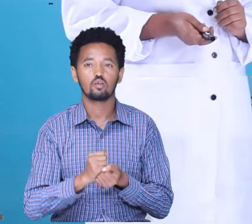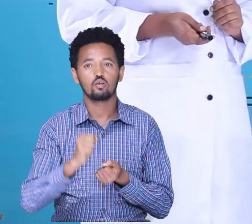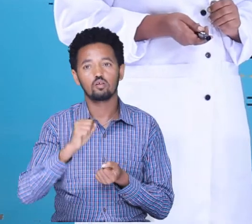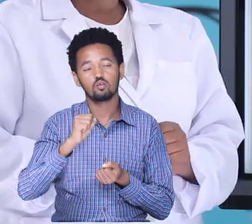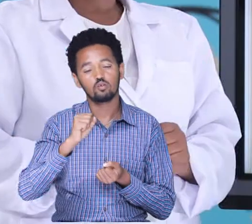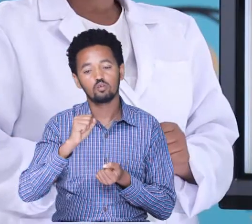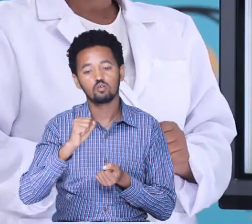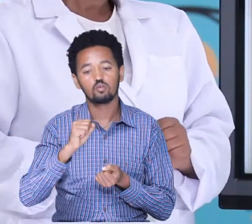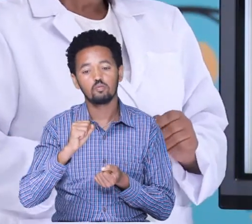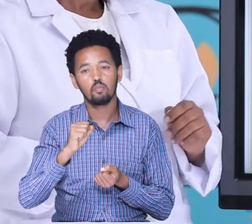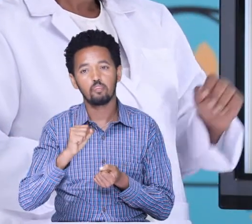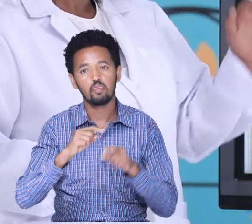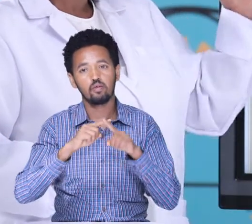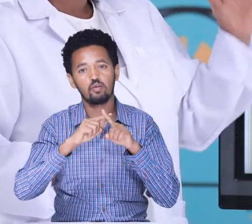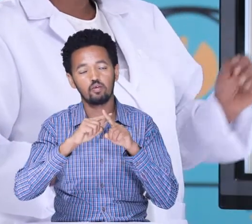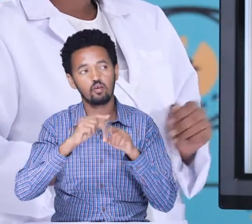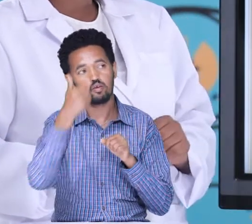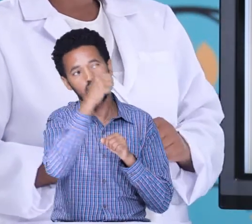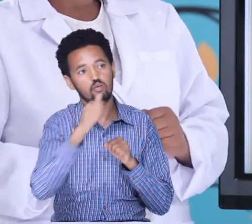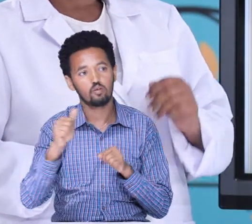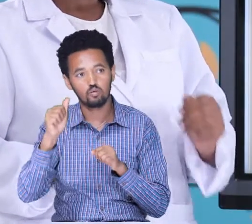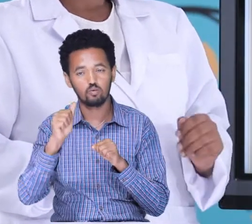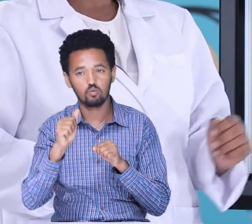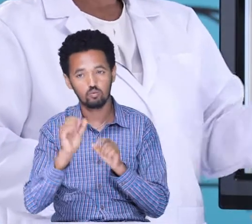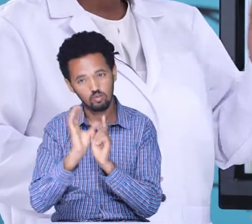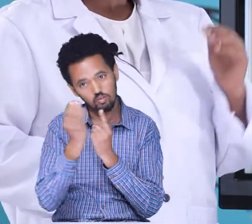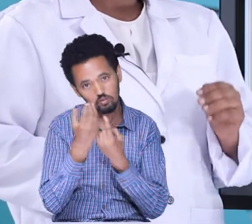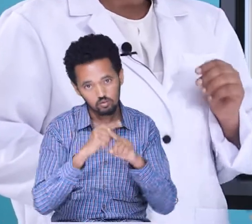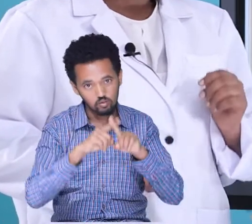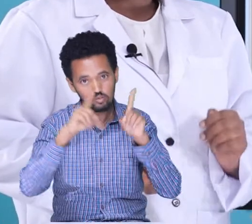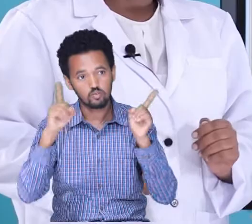control. The most factors that affect the